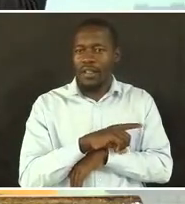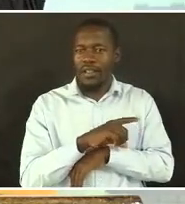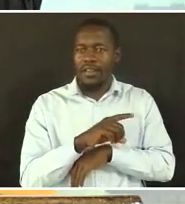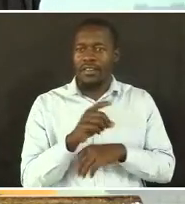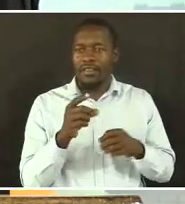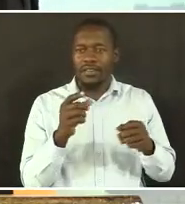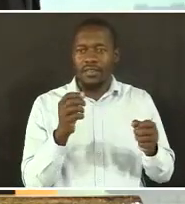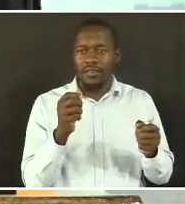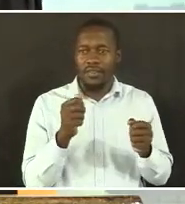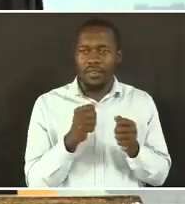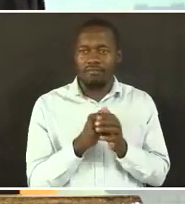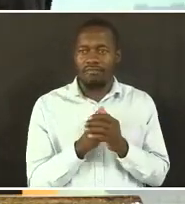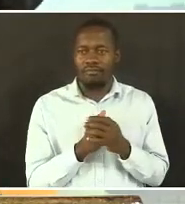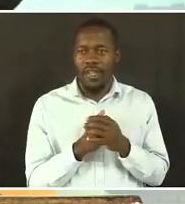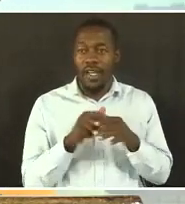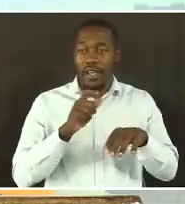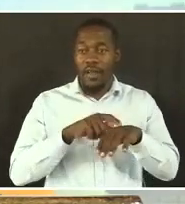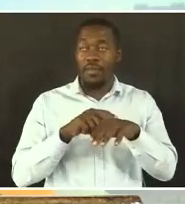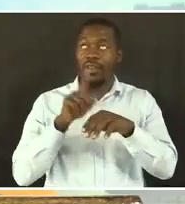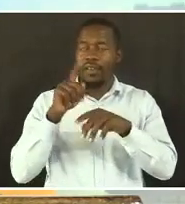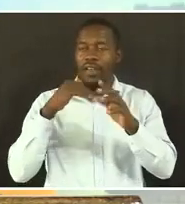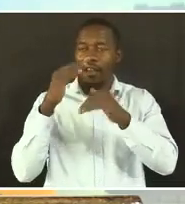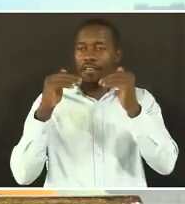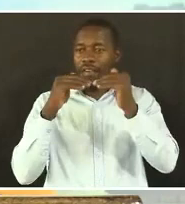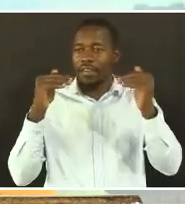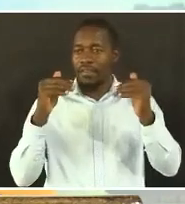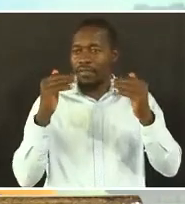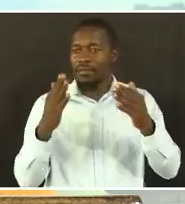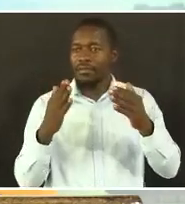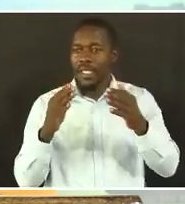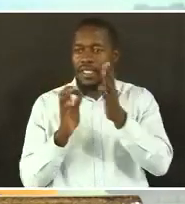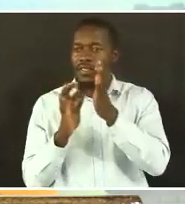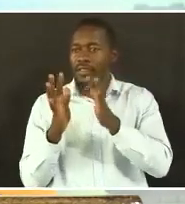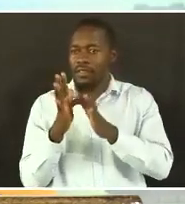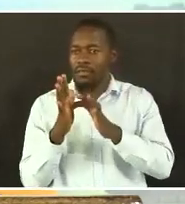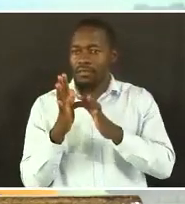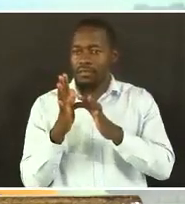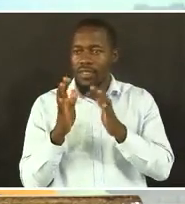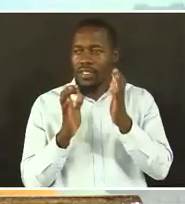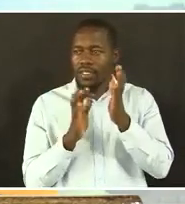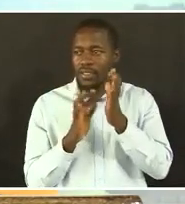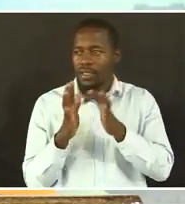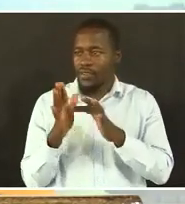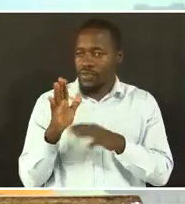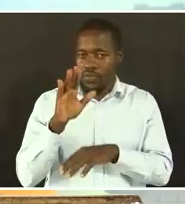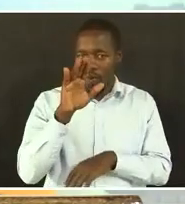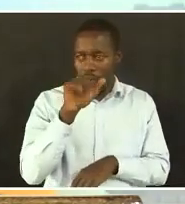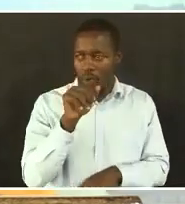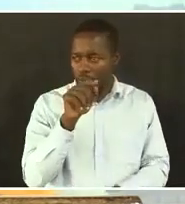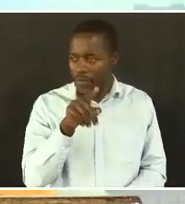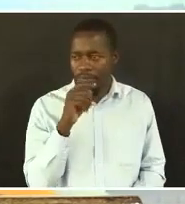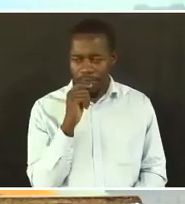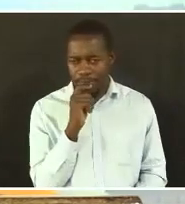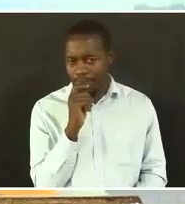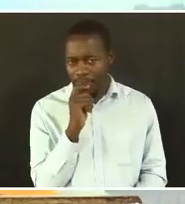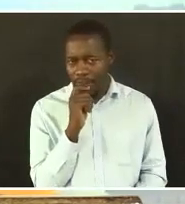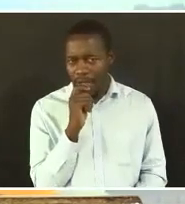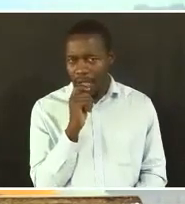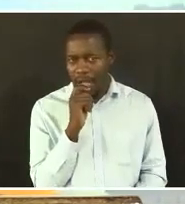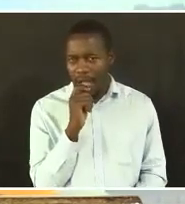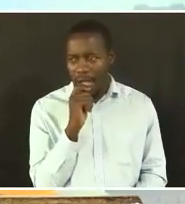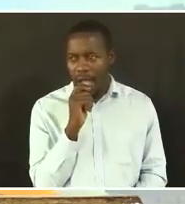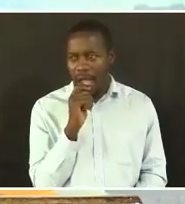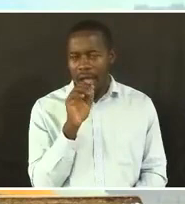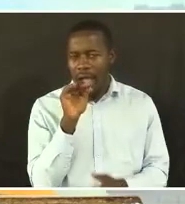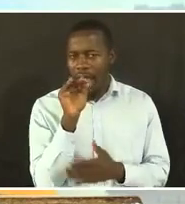me. You will come and say, but we sat in New Life. Hey, but he will say, I didn't see you in chaplaincy work. I